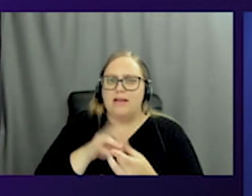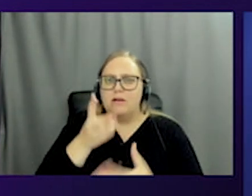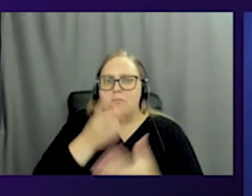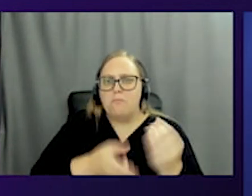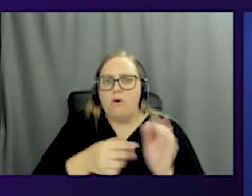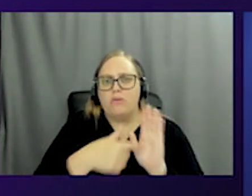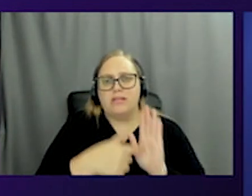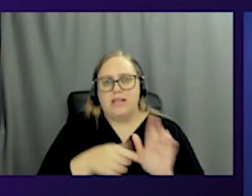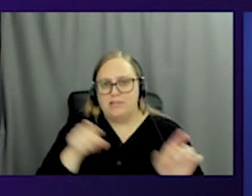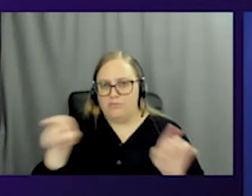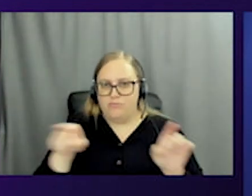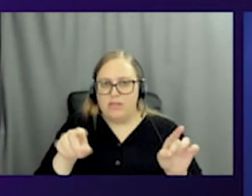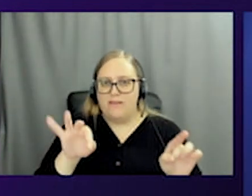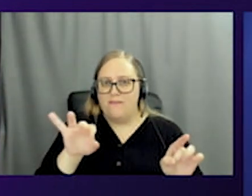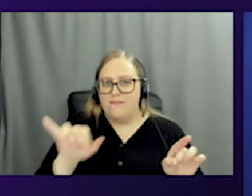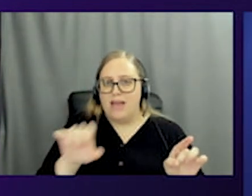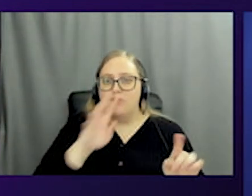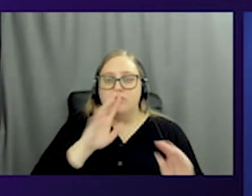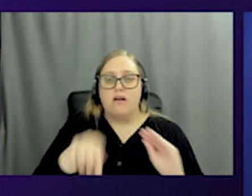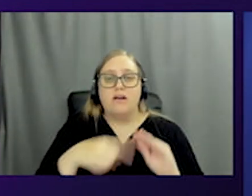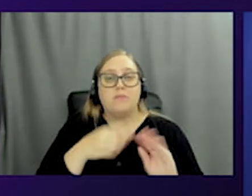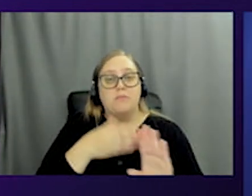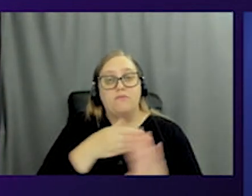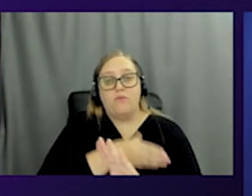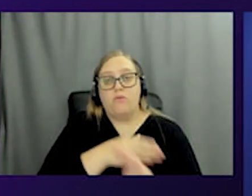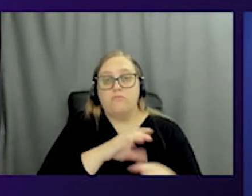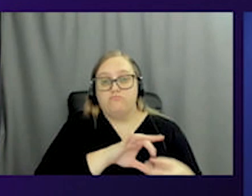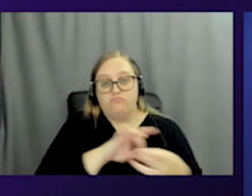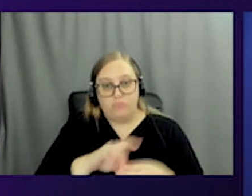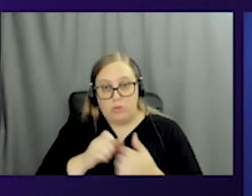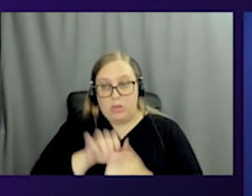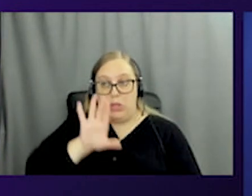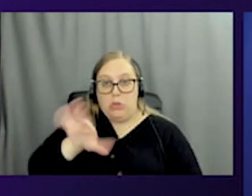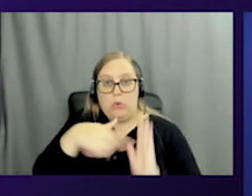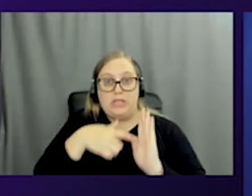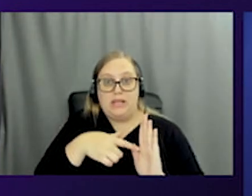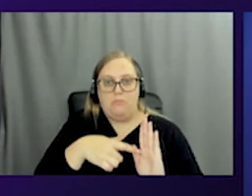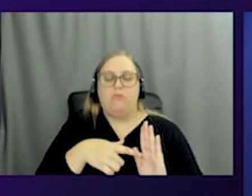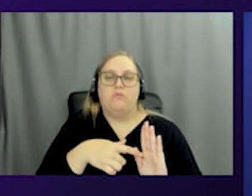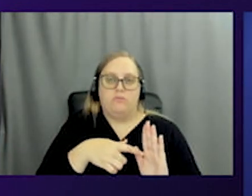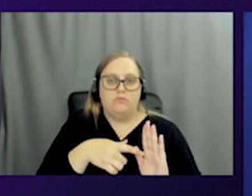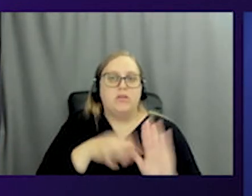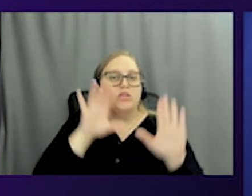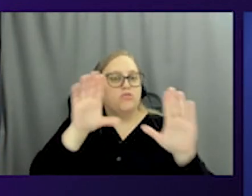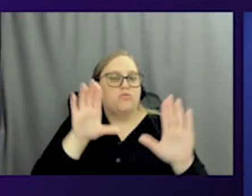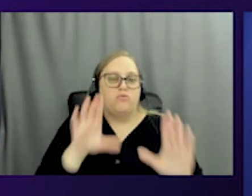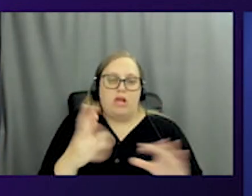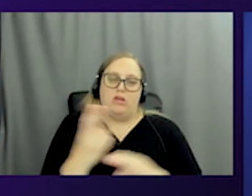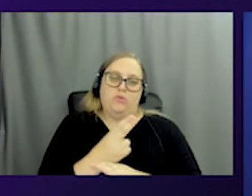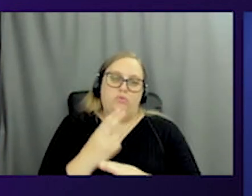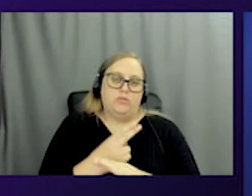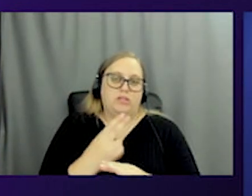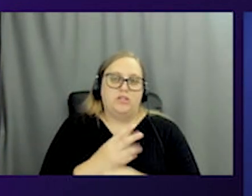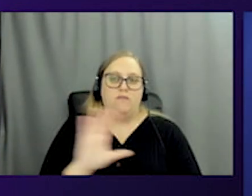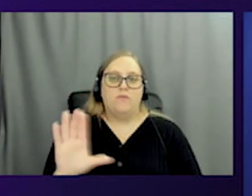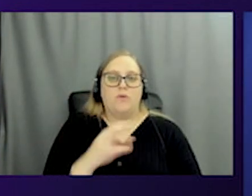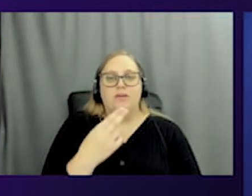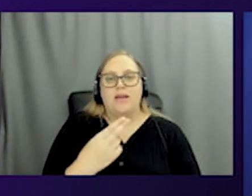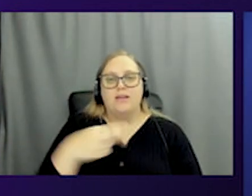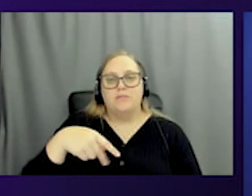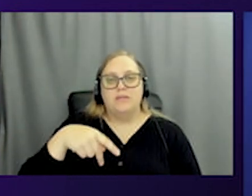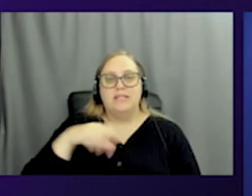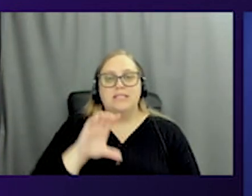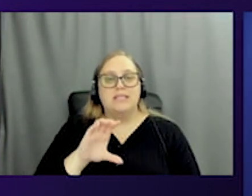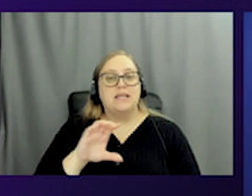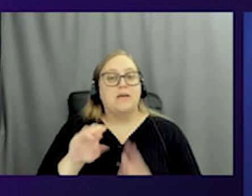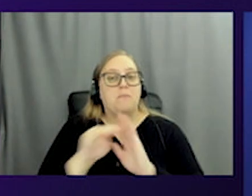was talking about earlier, along with the example here, I think this is a great usage of those HPC models. I think it kind of better